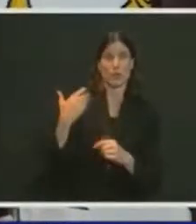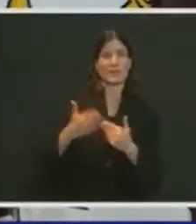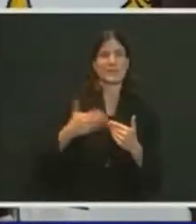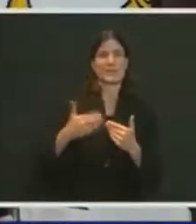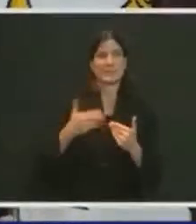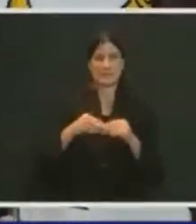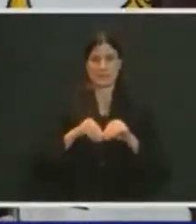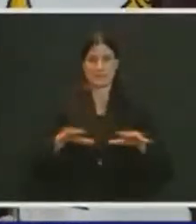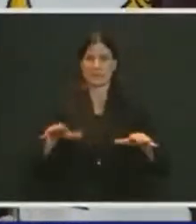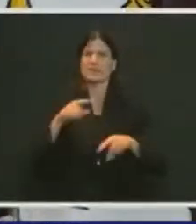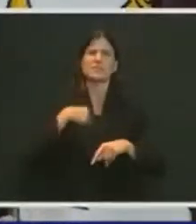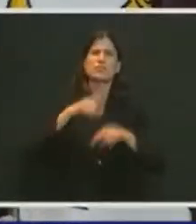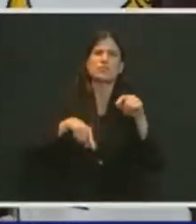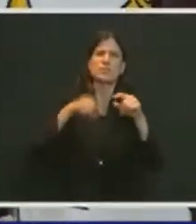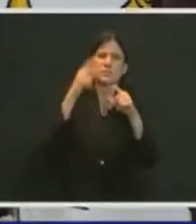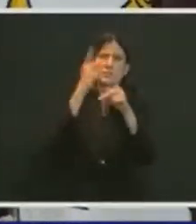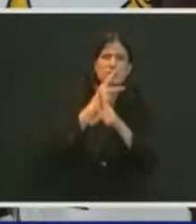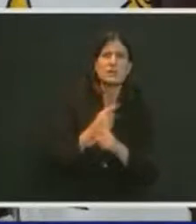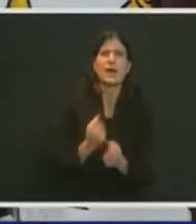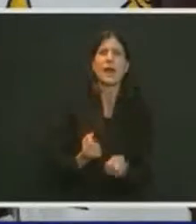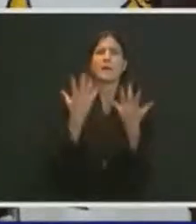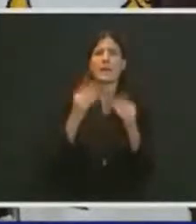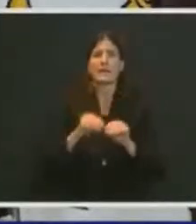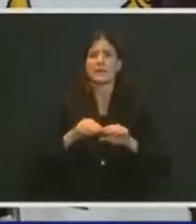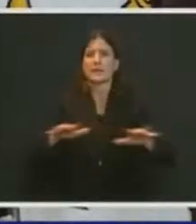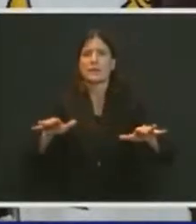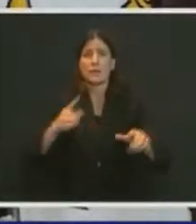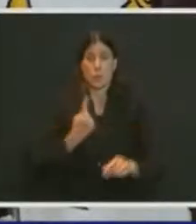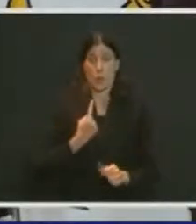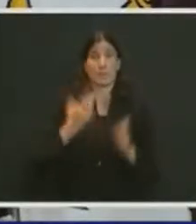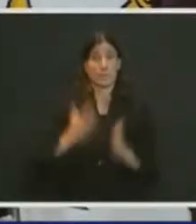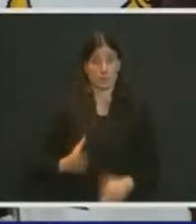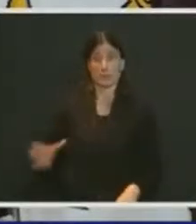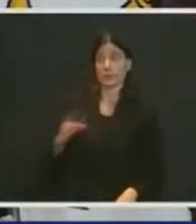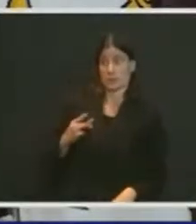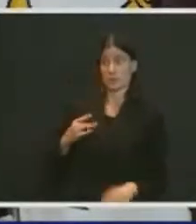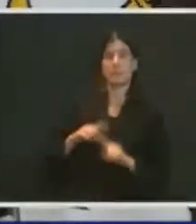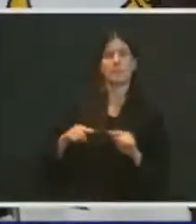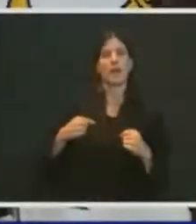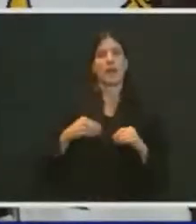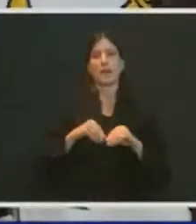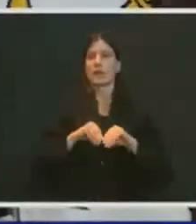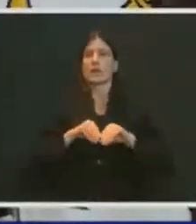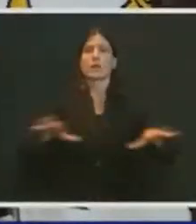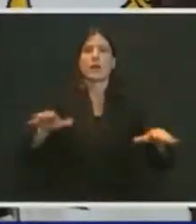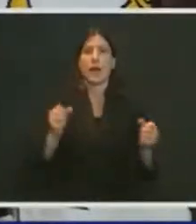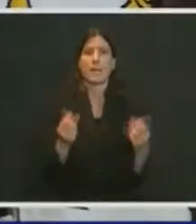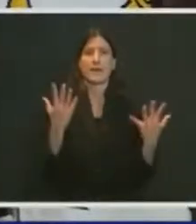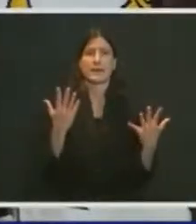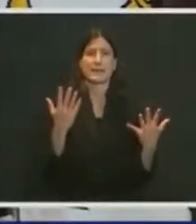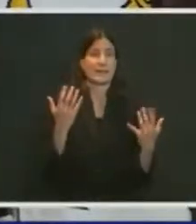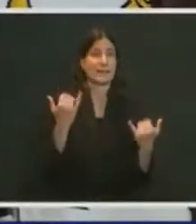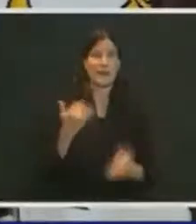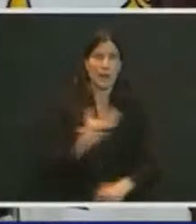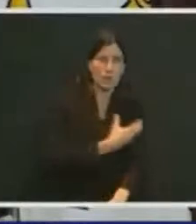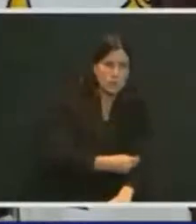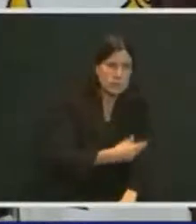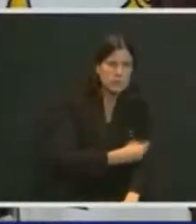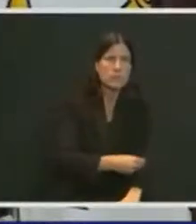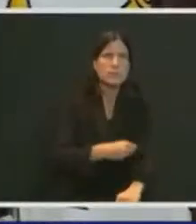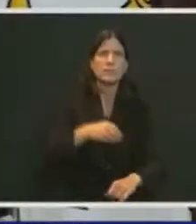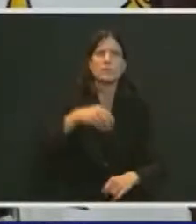now with our sentinel testing, our serology testing, our PCR testing, in a month from now, it'll be that much more